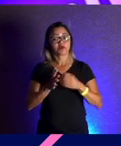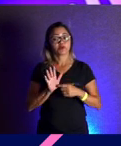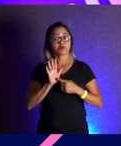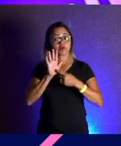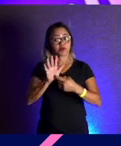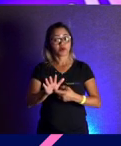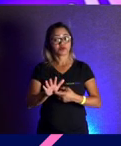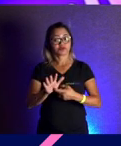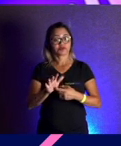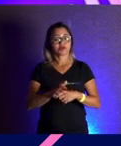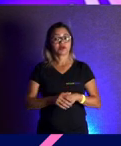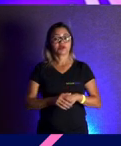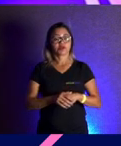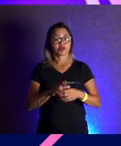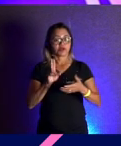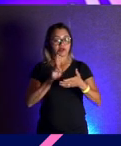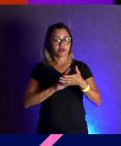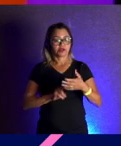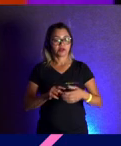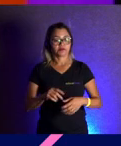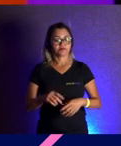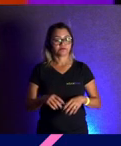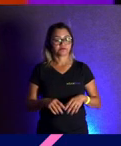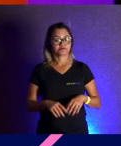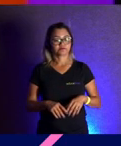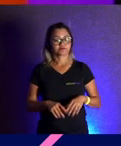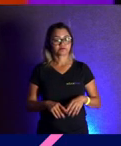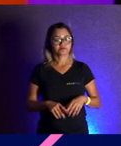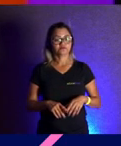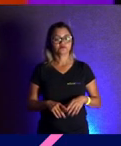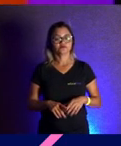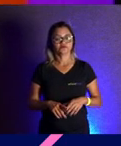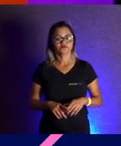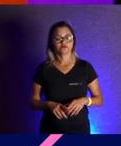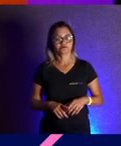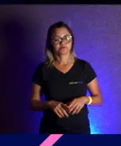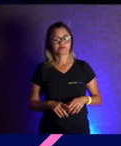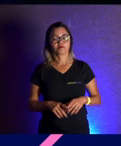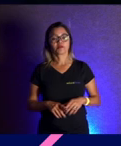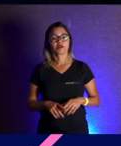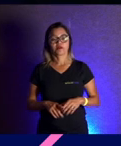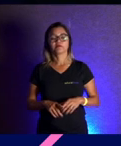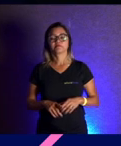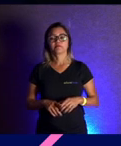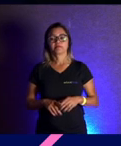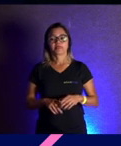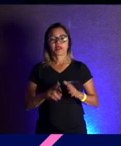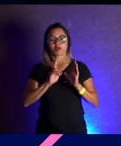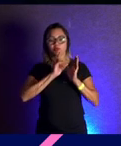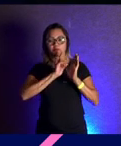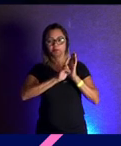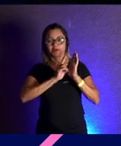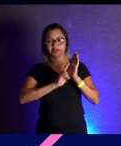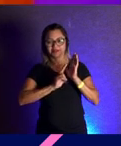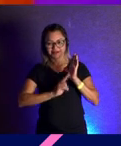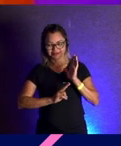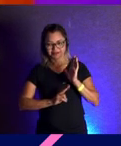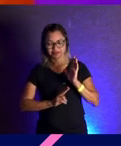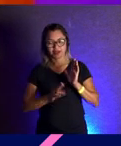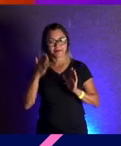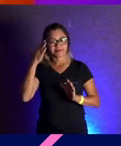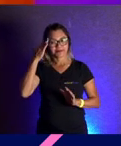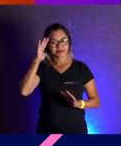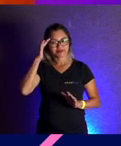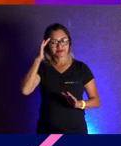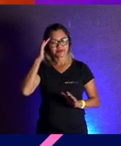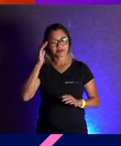the U.S. government has to read the media to figure out how many deaths are present. I don't think we're enough. So